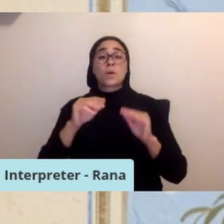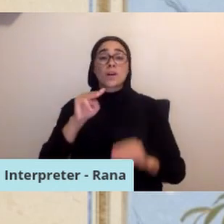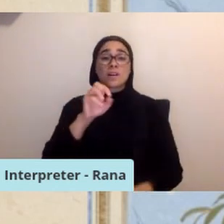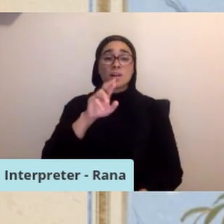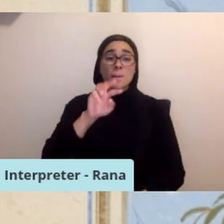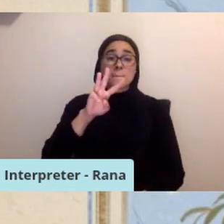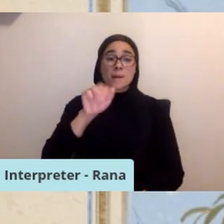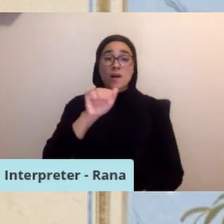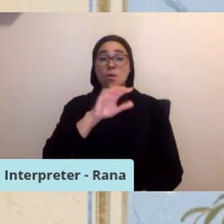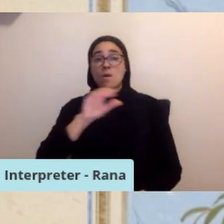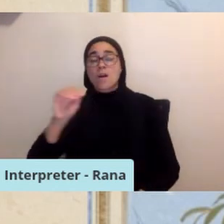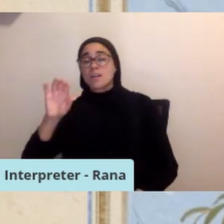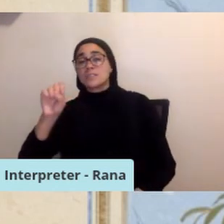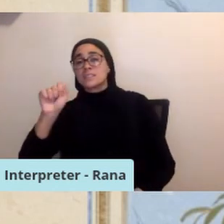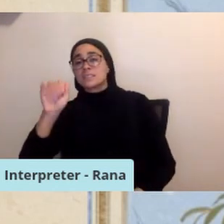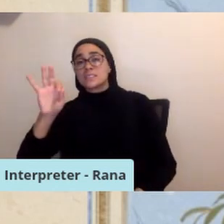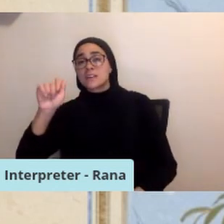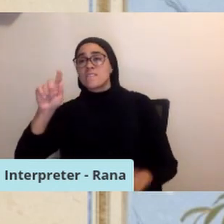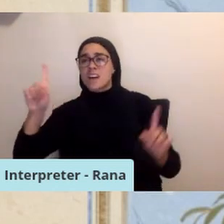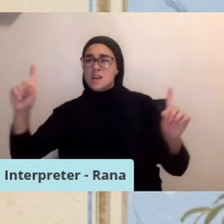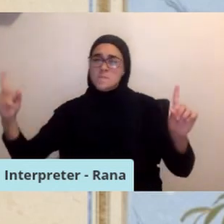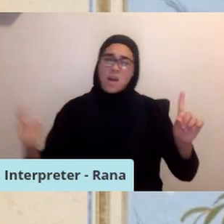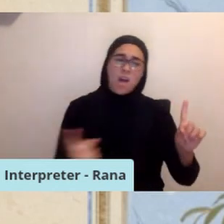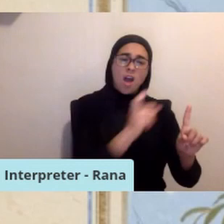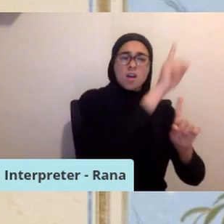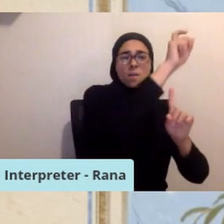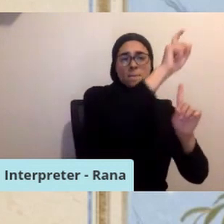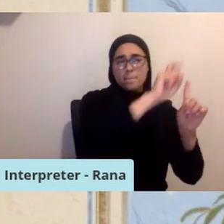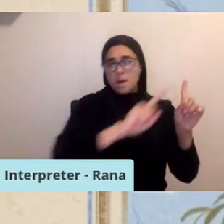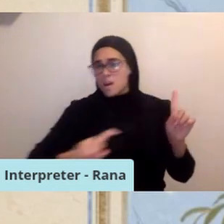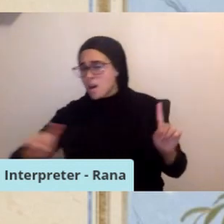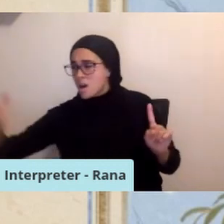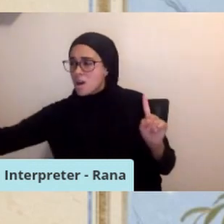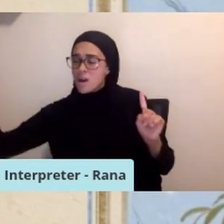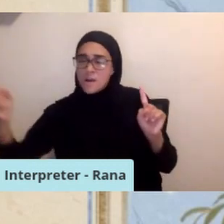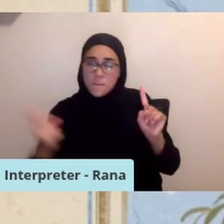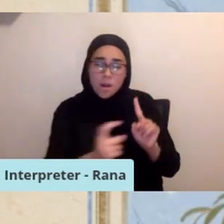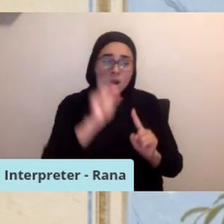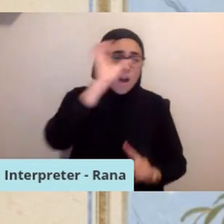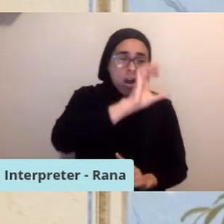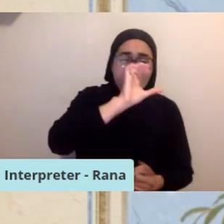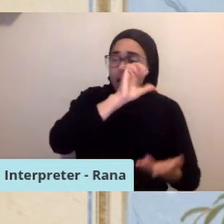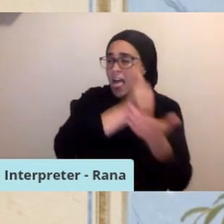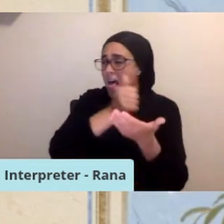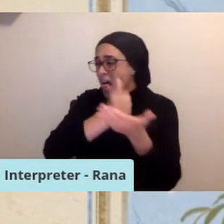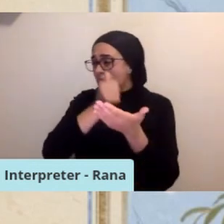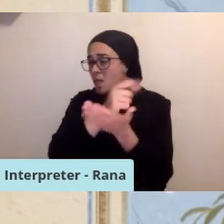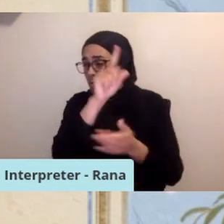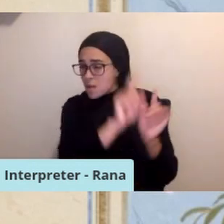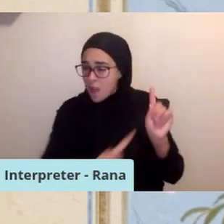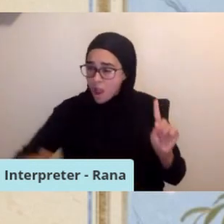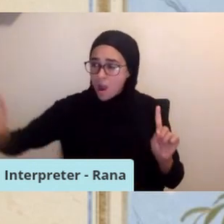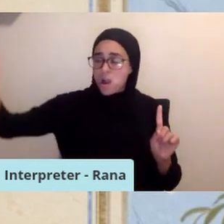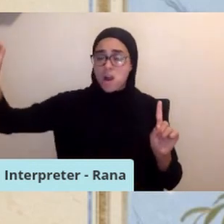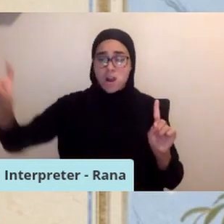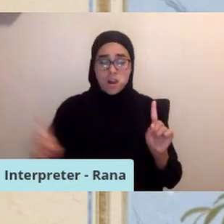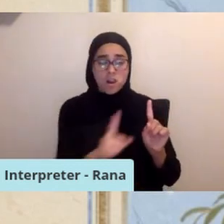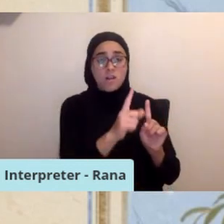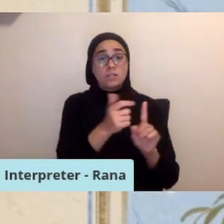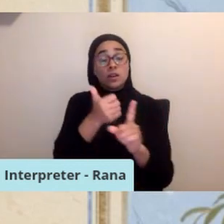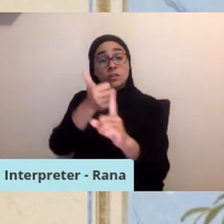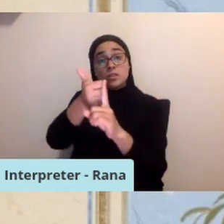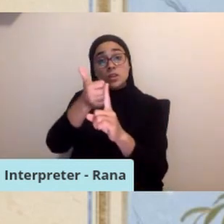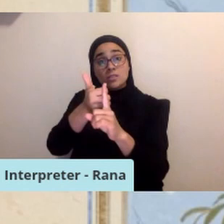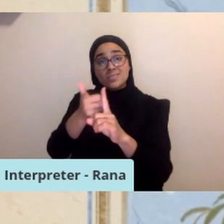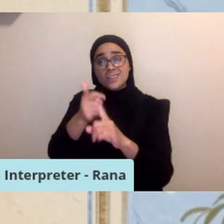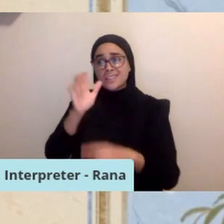Yes. Desperate, looking for help, and then also looking for anyone like yourself, yourself looking for someone in